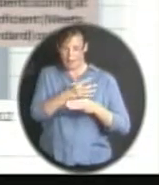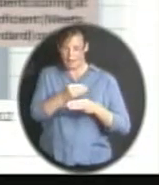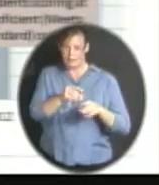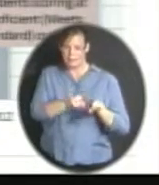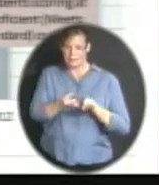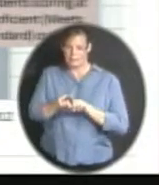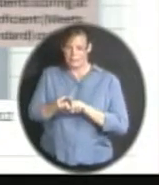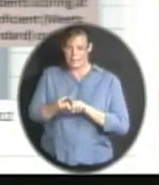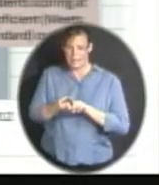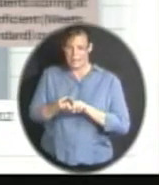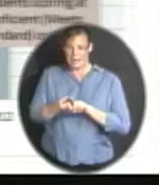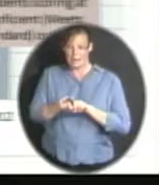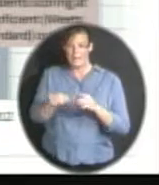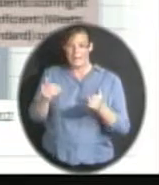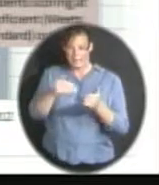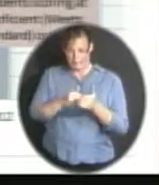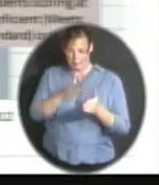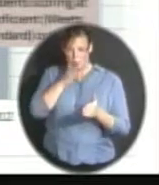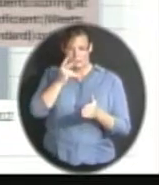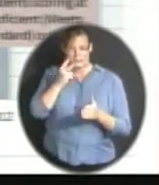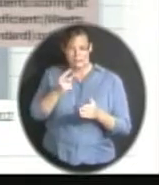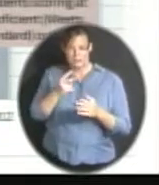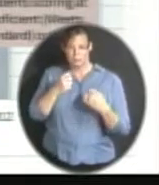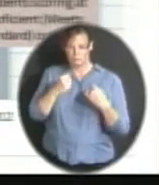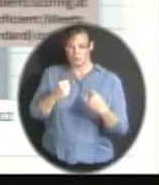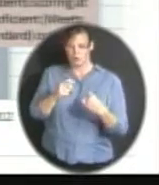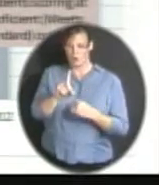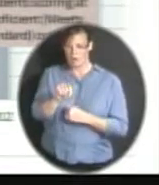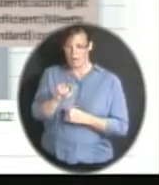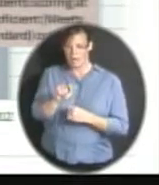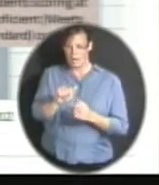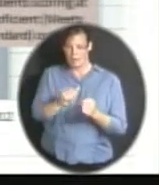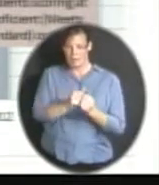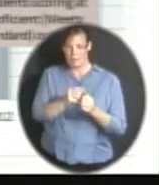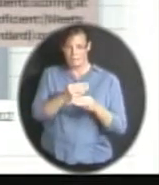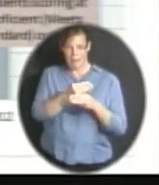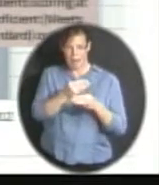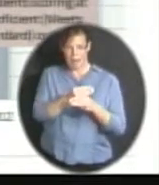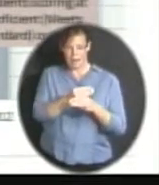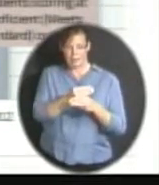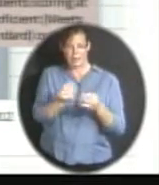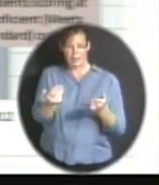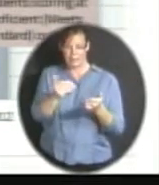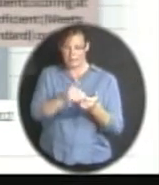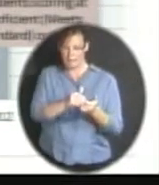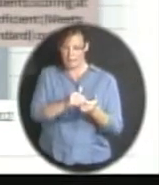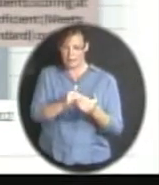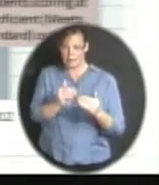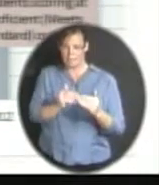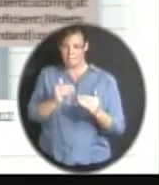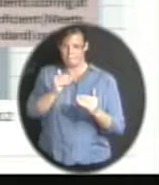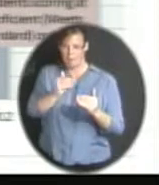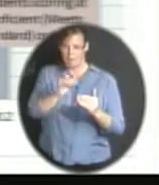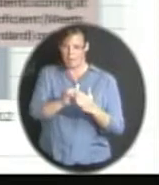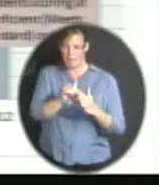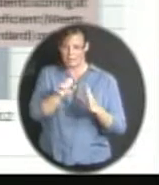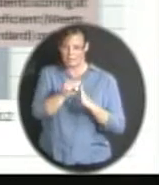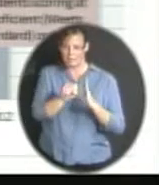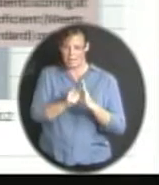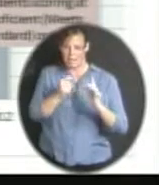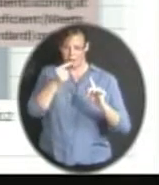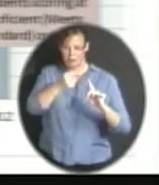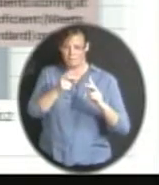same frame, once again, you'll see some really strong data in terms of mathematics. Again, above that state target, again,